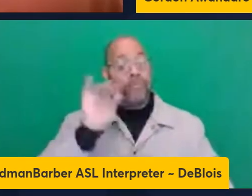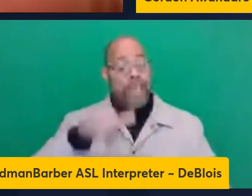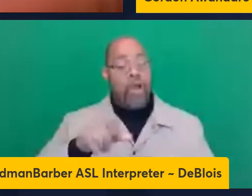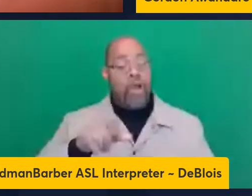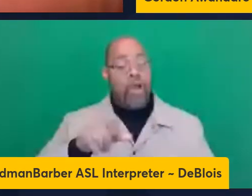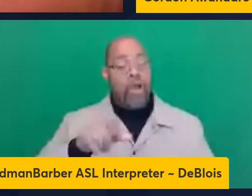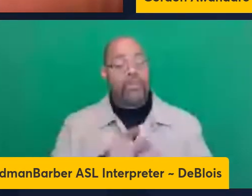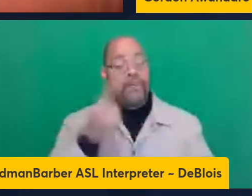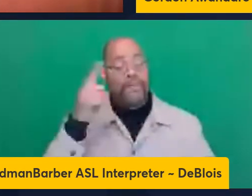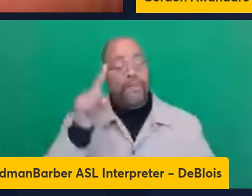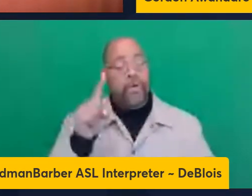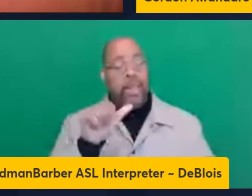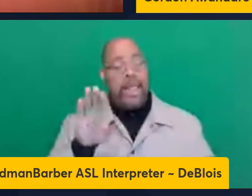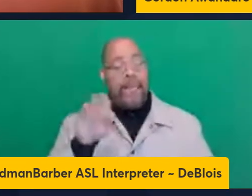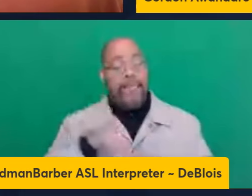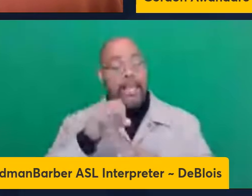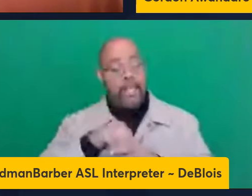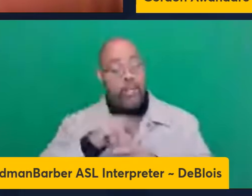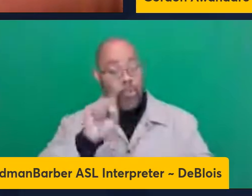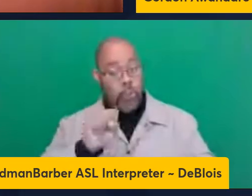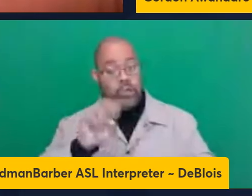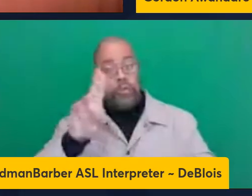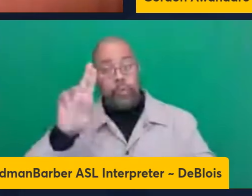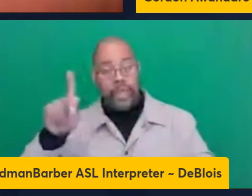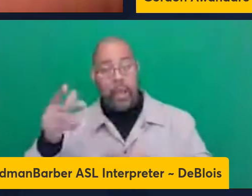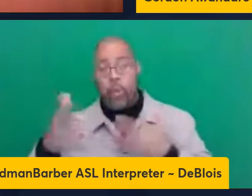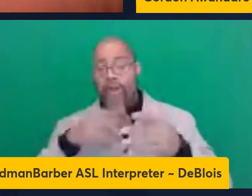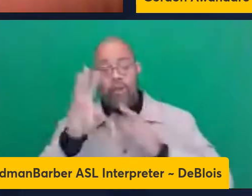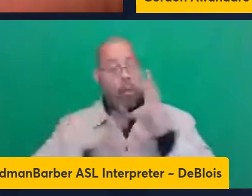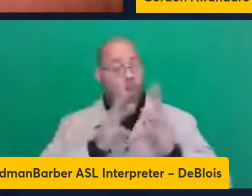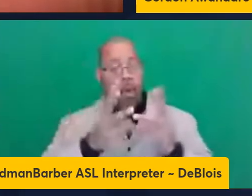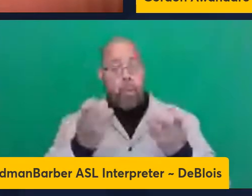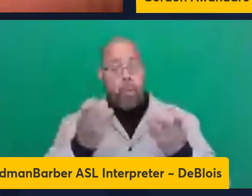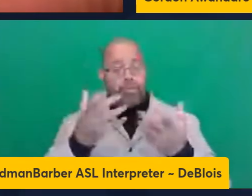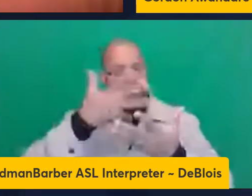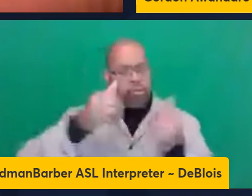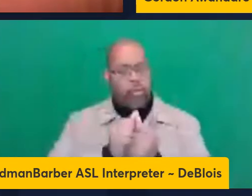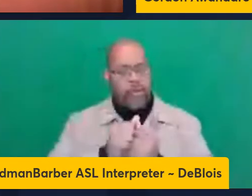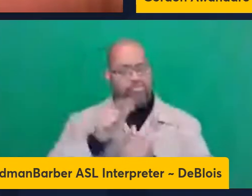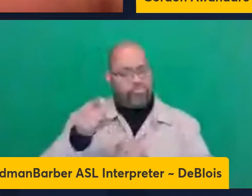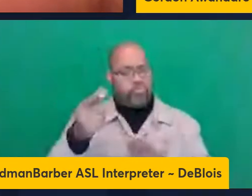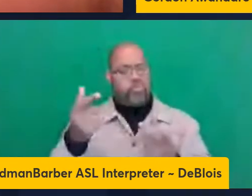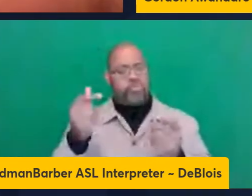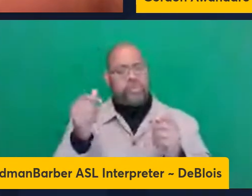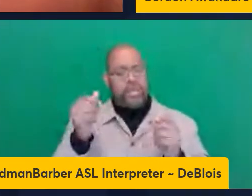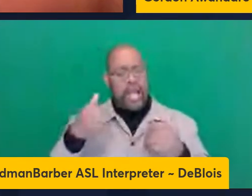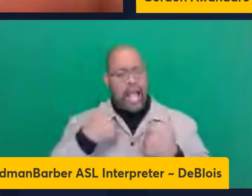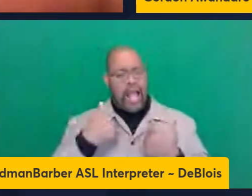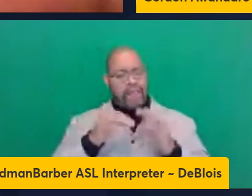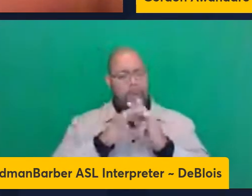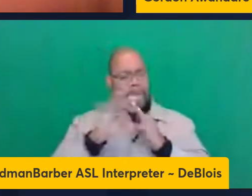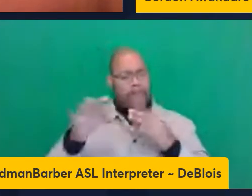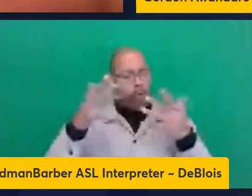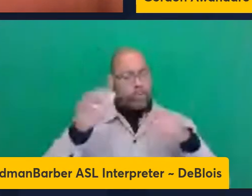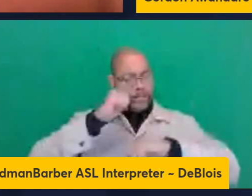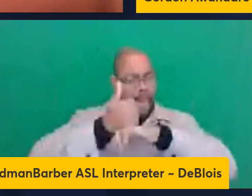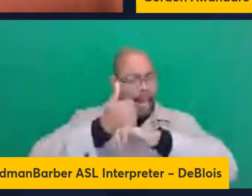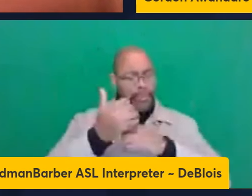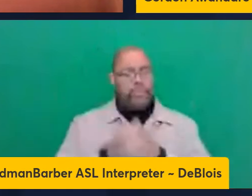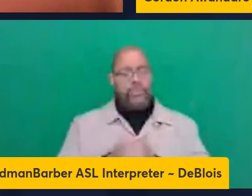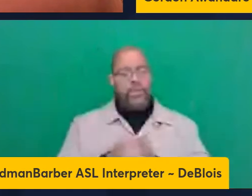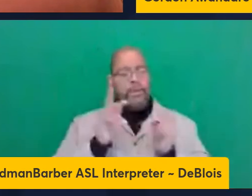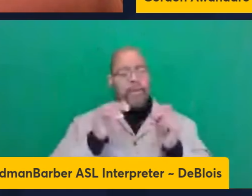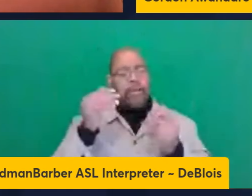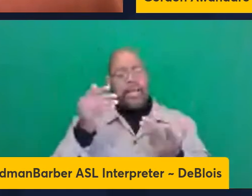also for labs that are in the US, in the UK, wherever in the world that want to like interact with Workbig, is there like a pipeline that's already established? So people,